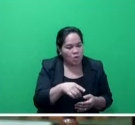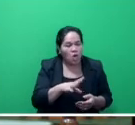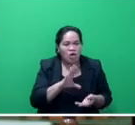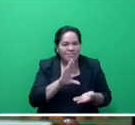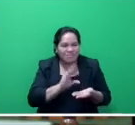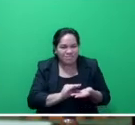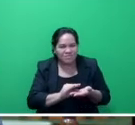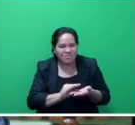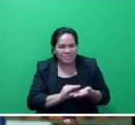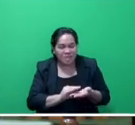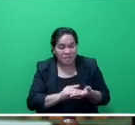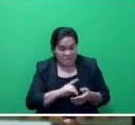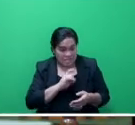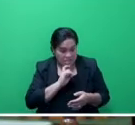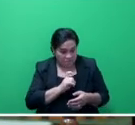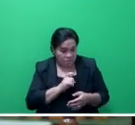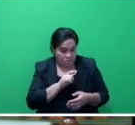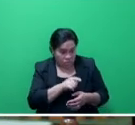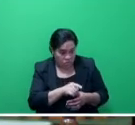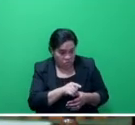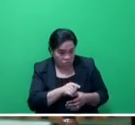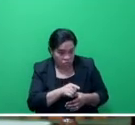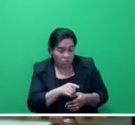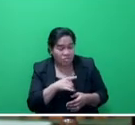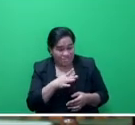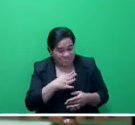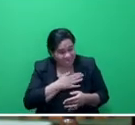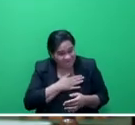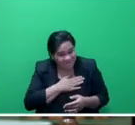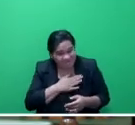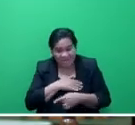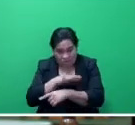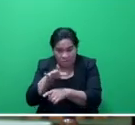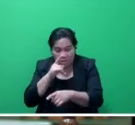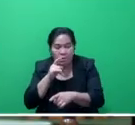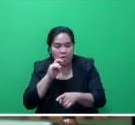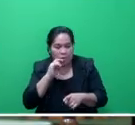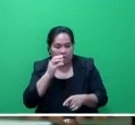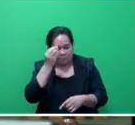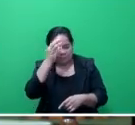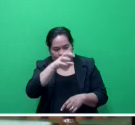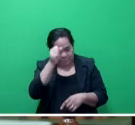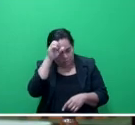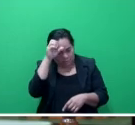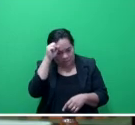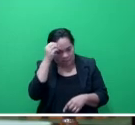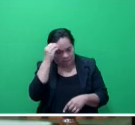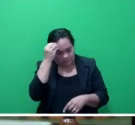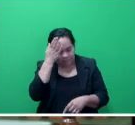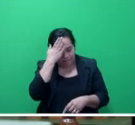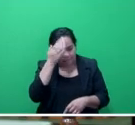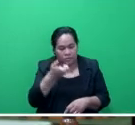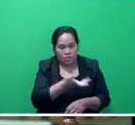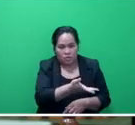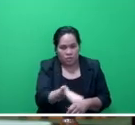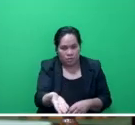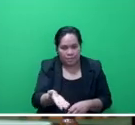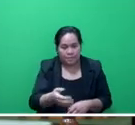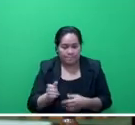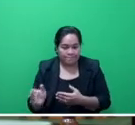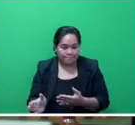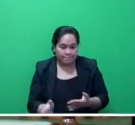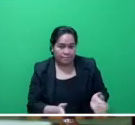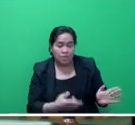choose to be cruel and callous, they'll never be forgotten. Mr. Speaker, sir, The tourism sector typically brings in over